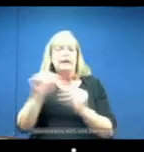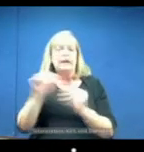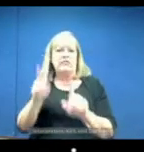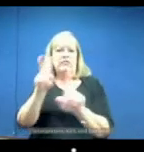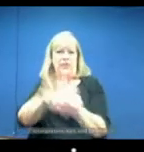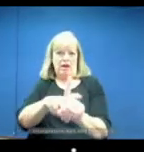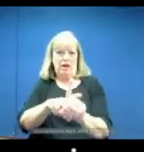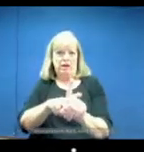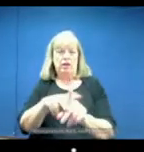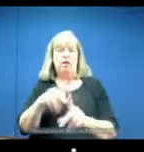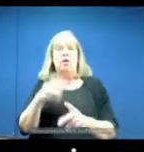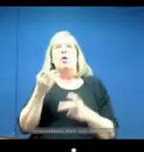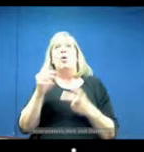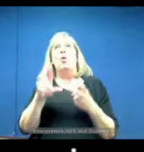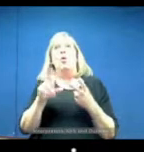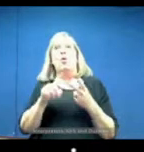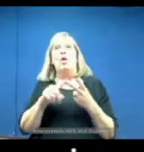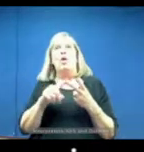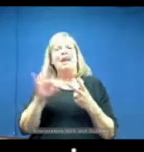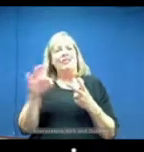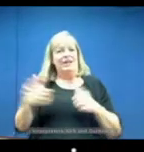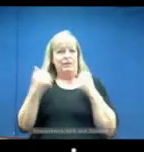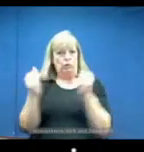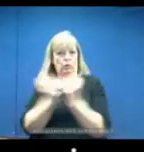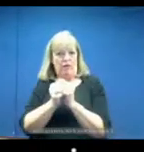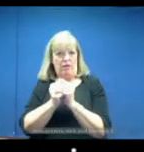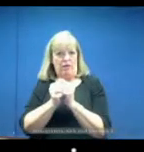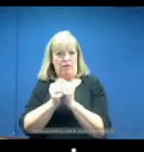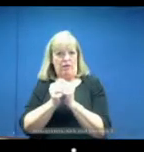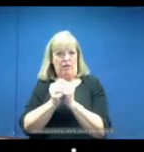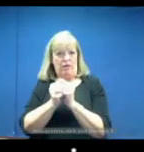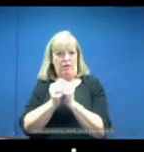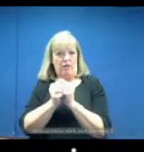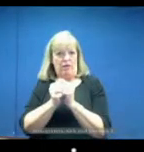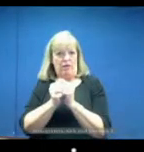or if they are a cohabitant,